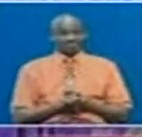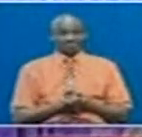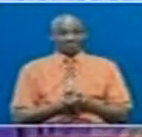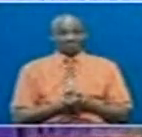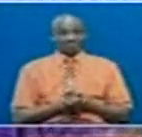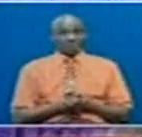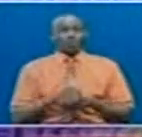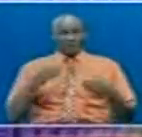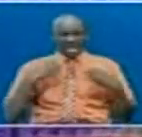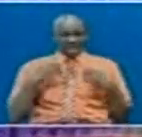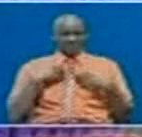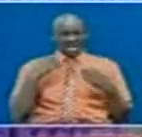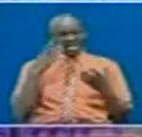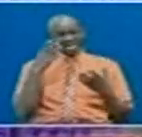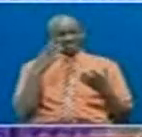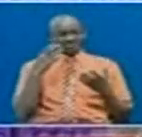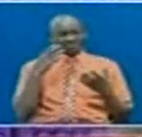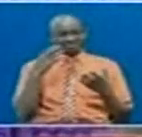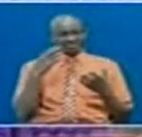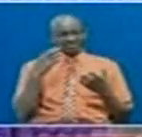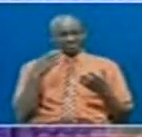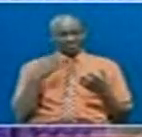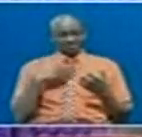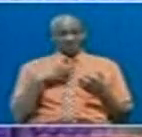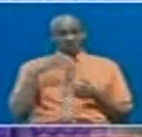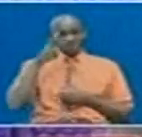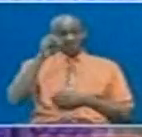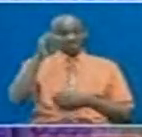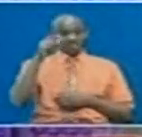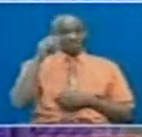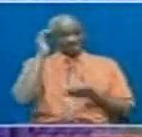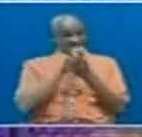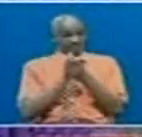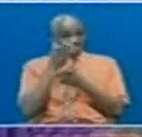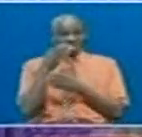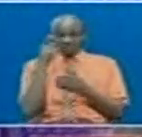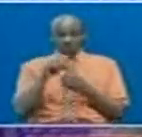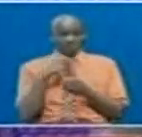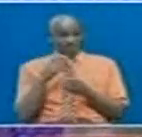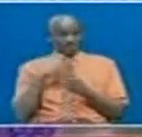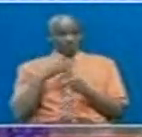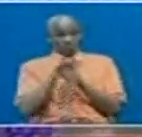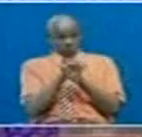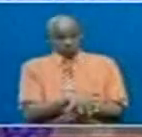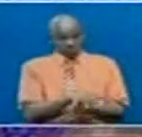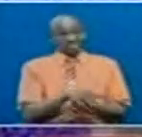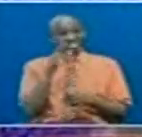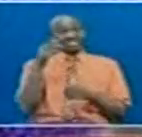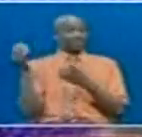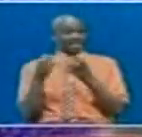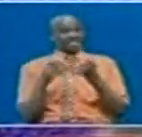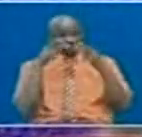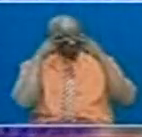there's a myth, and with all due respect to KK, that marginalization is the cause of